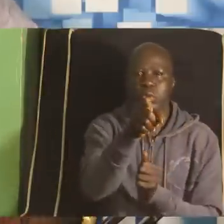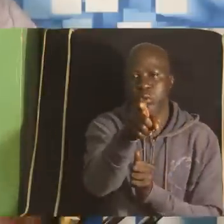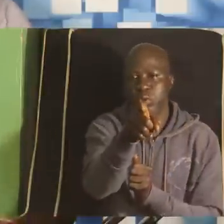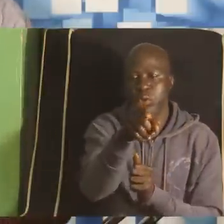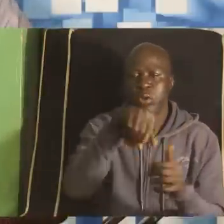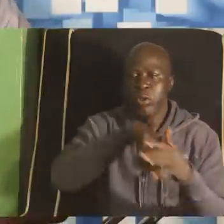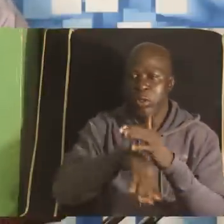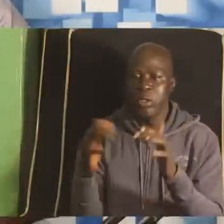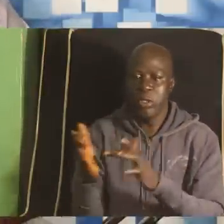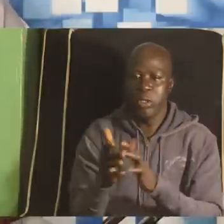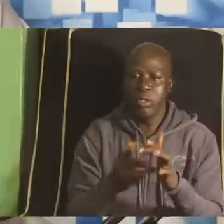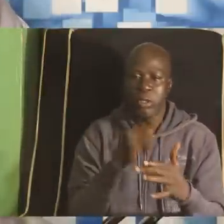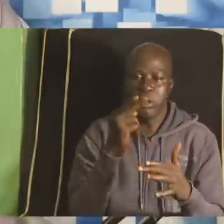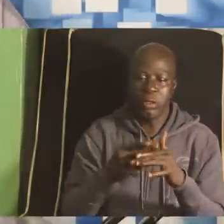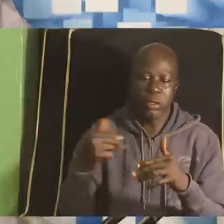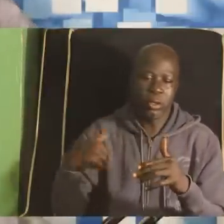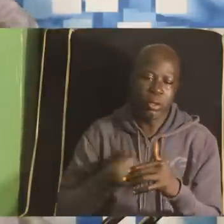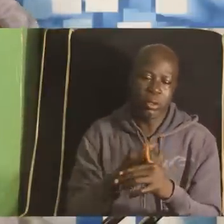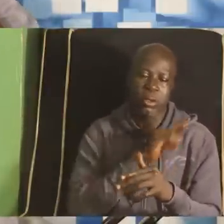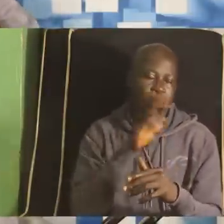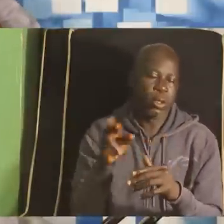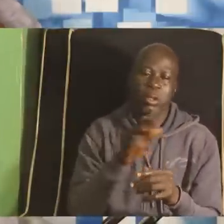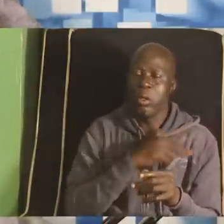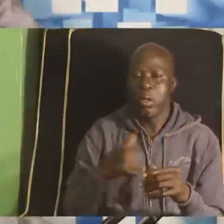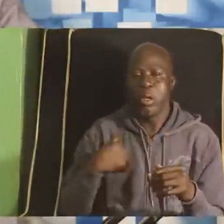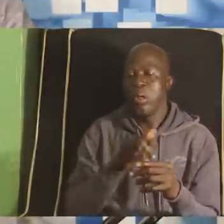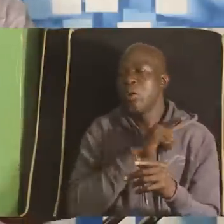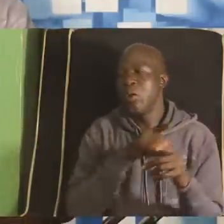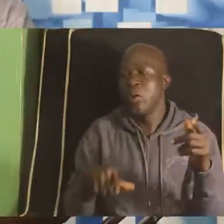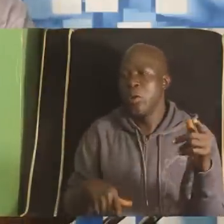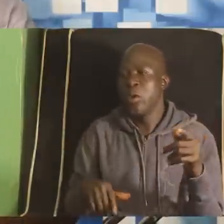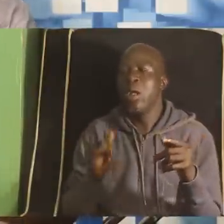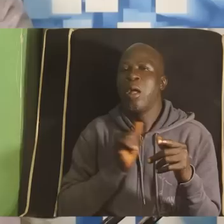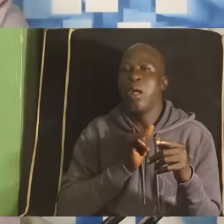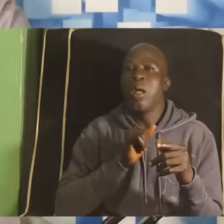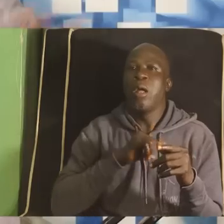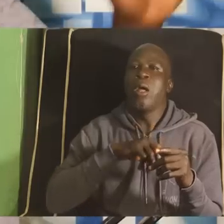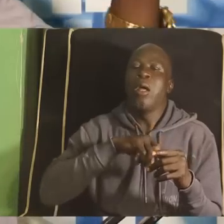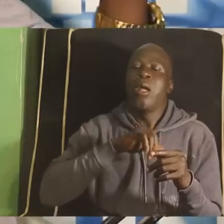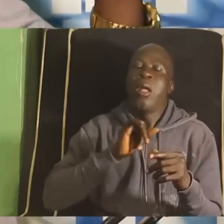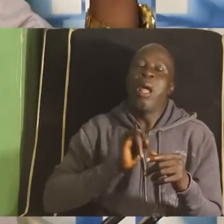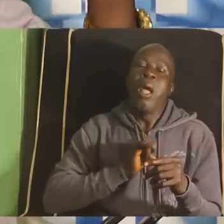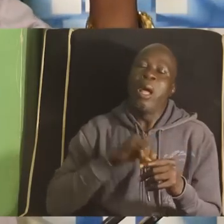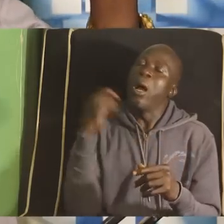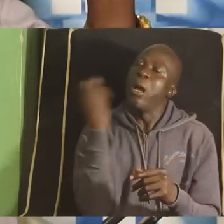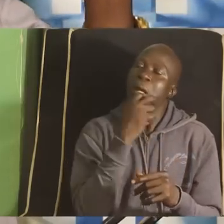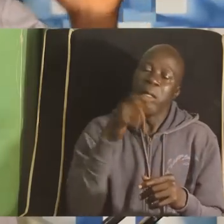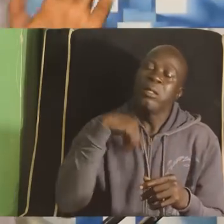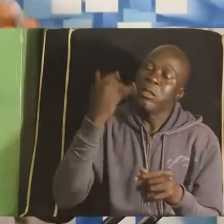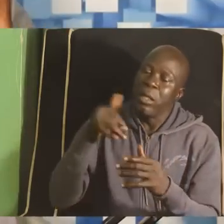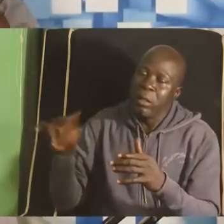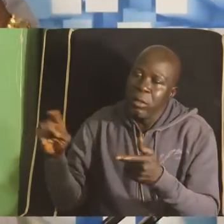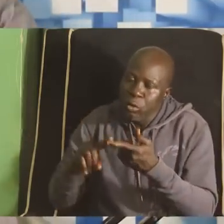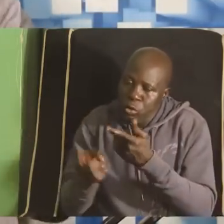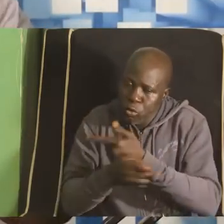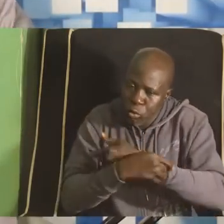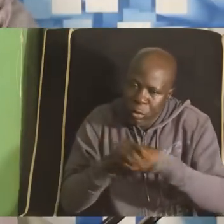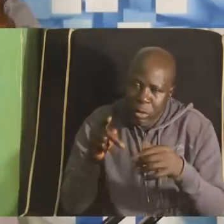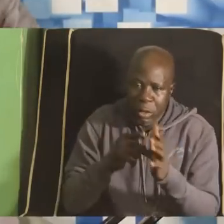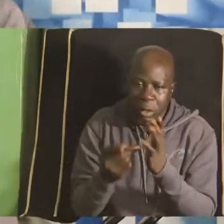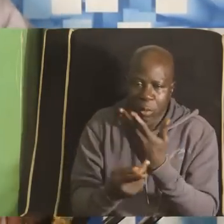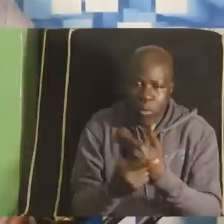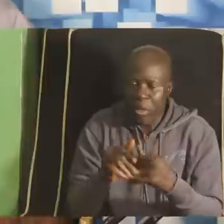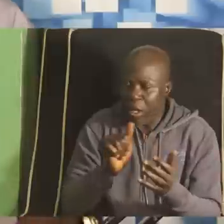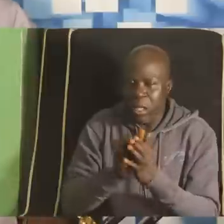Amen. Jesus Oluwa wa. Amen. In Jesus name our Lord. Mo ti so tele mo ni ipade oni. I said today's program. Ipade ti o